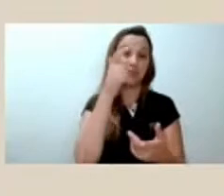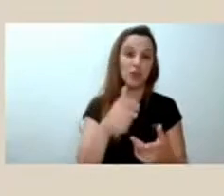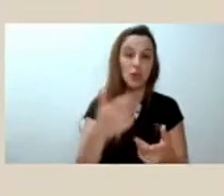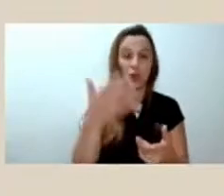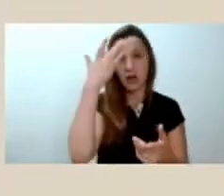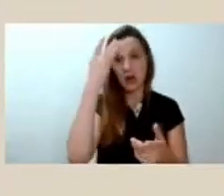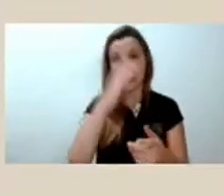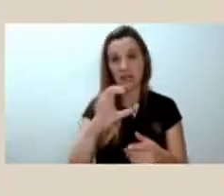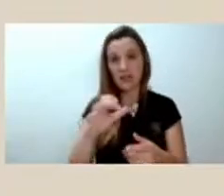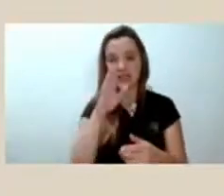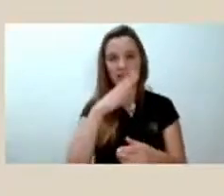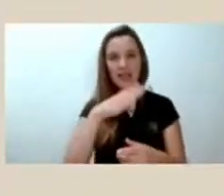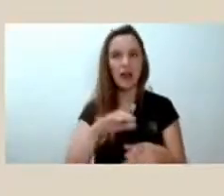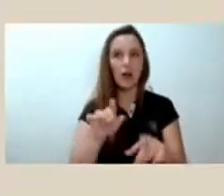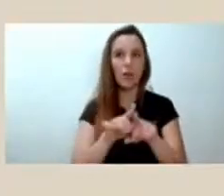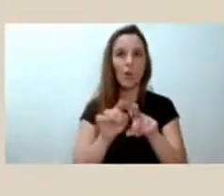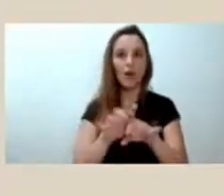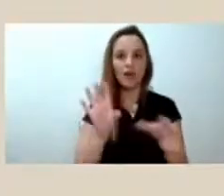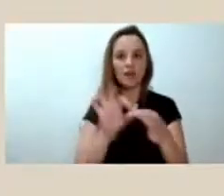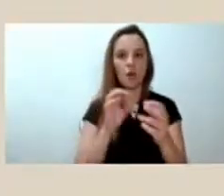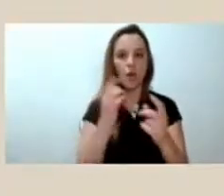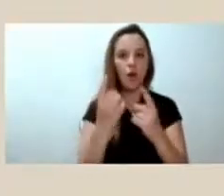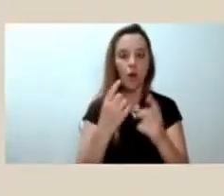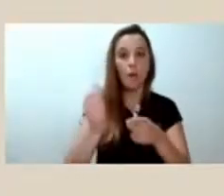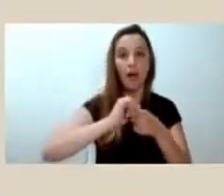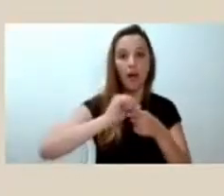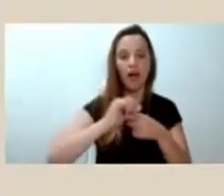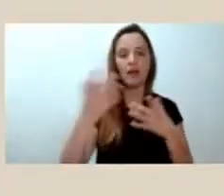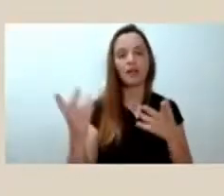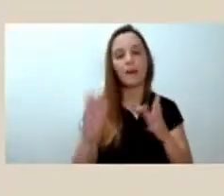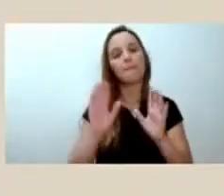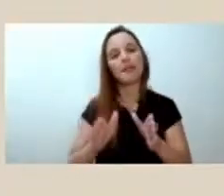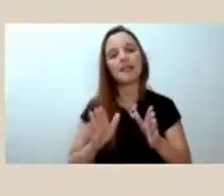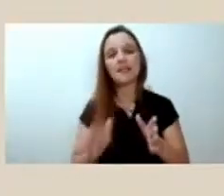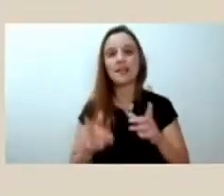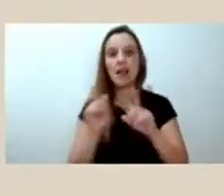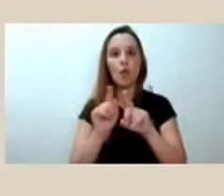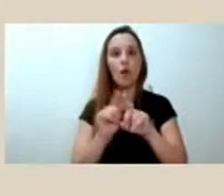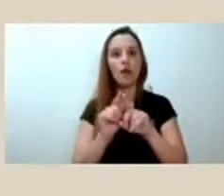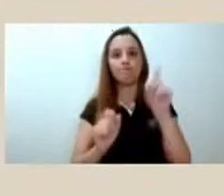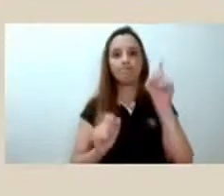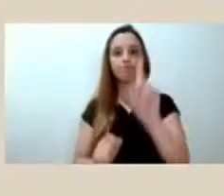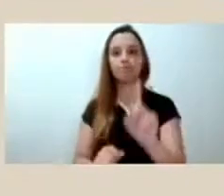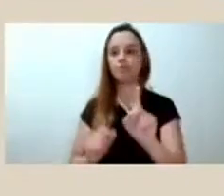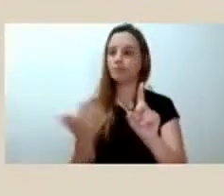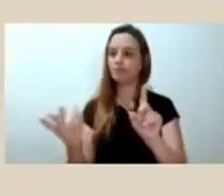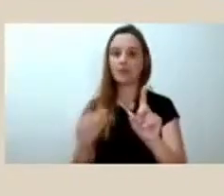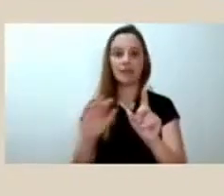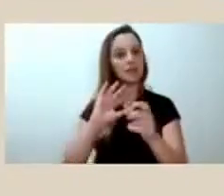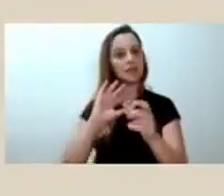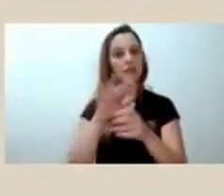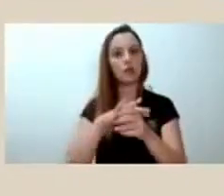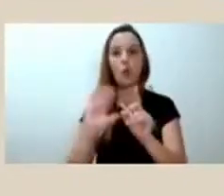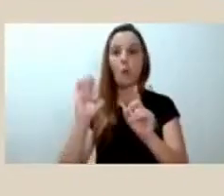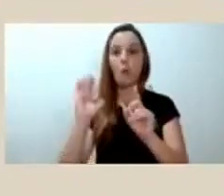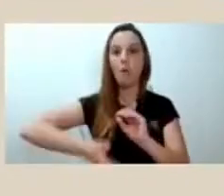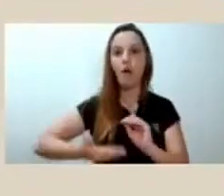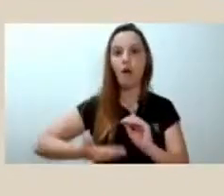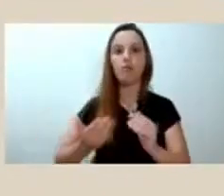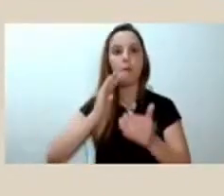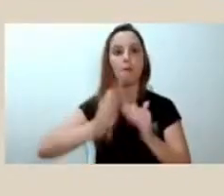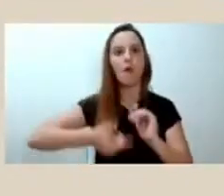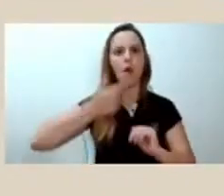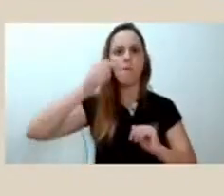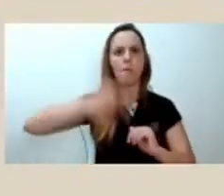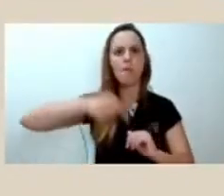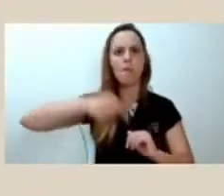some sort of association, you have to be exposed to that situation and again and again. And I think the same is true within the